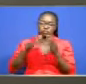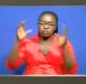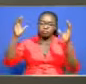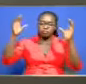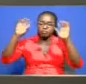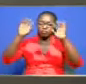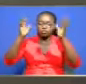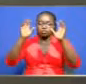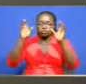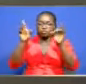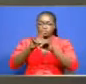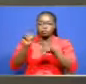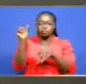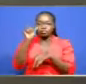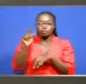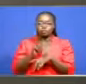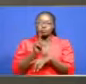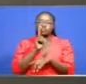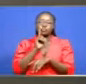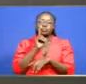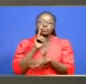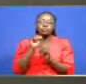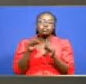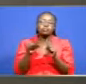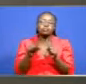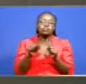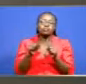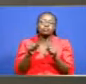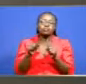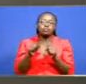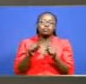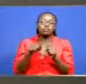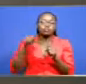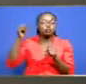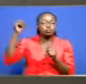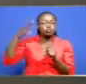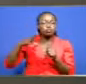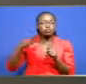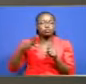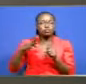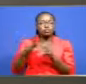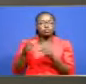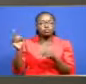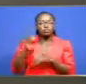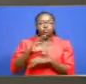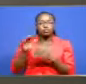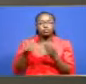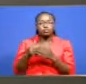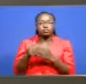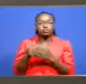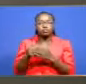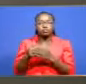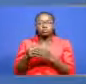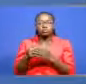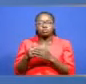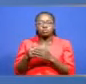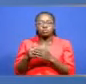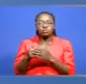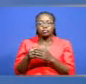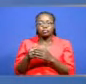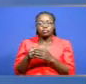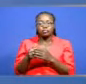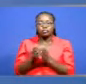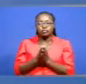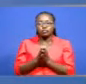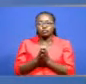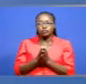are the same regions that tomorrow will likely experience sunny intervals the whole day. It will be sunny over the coastal strip